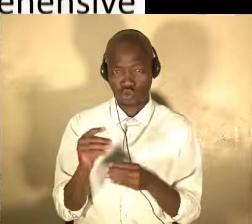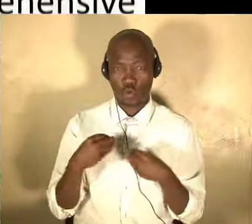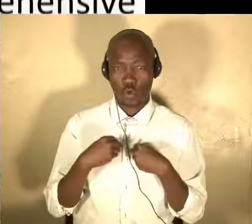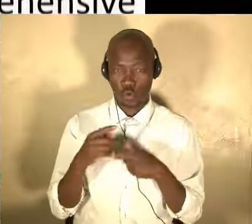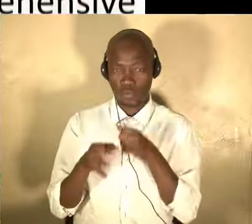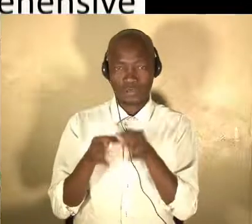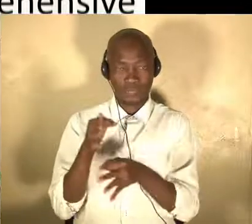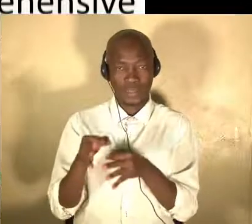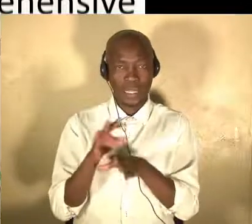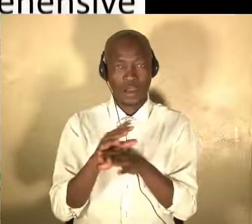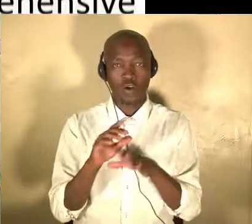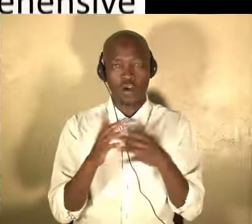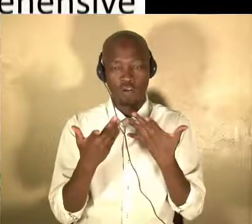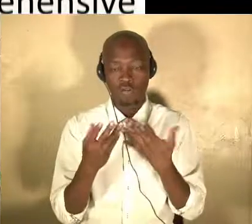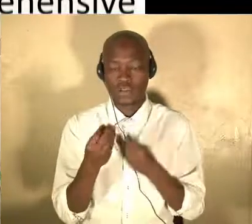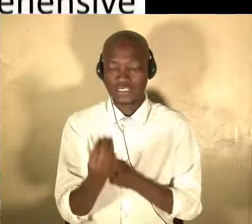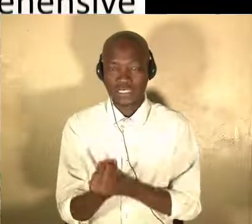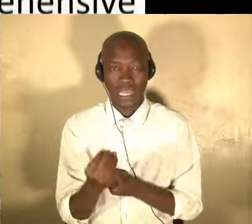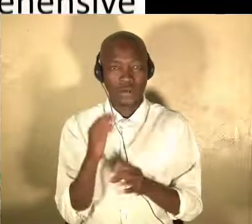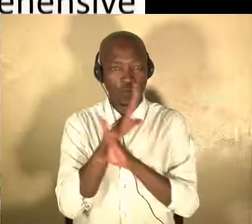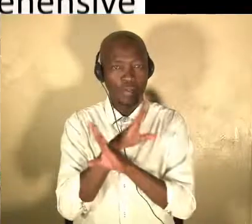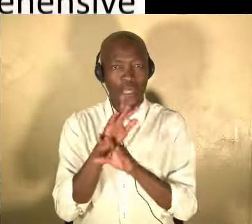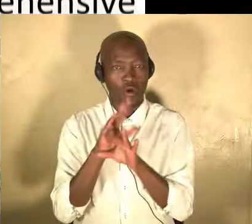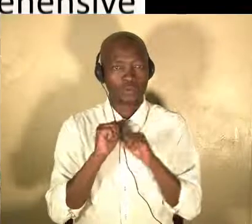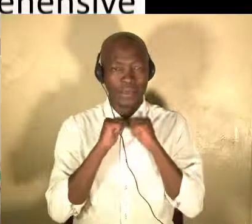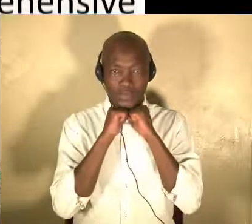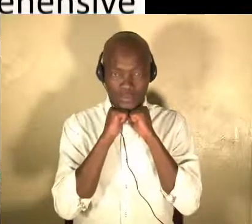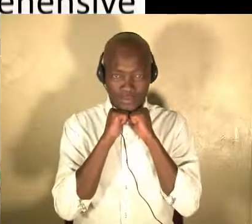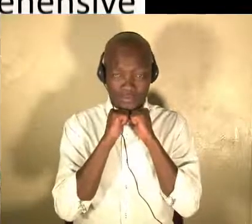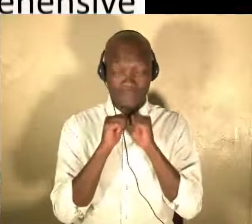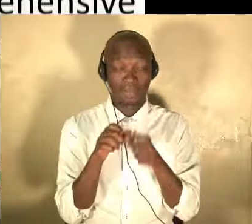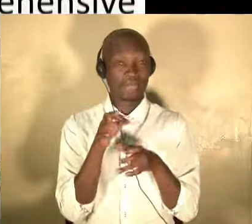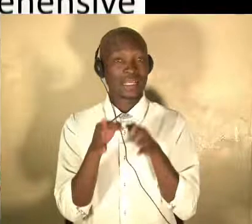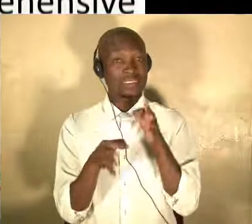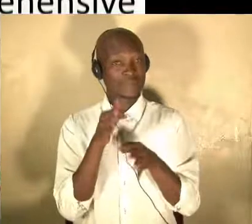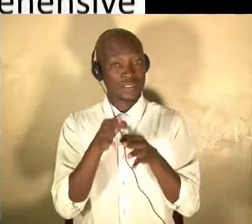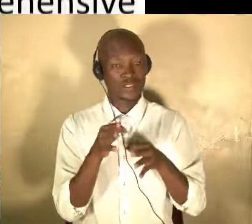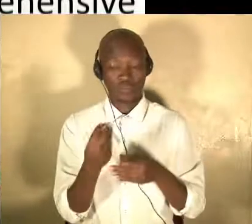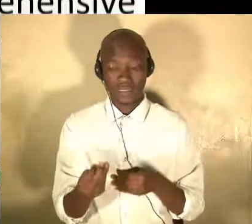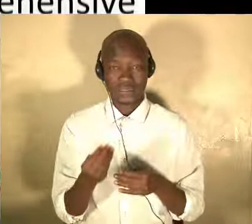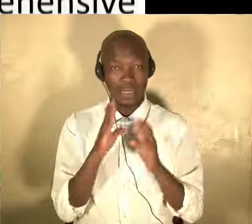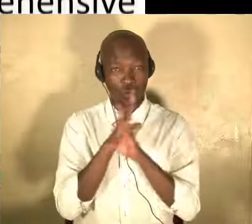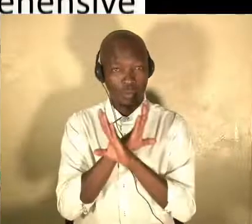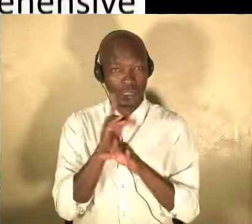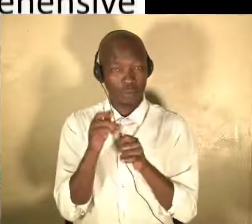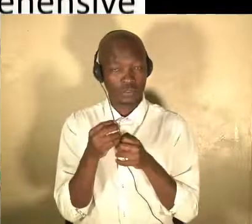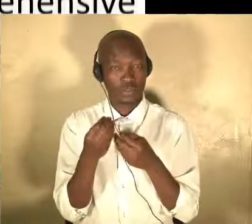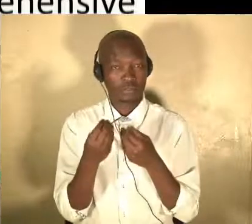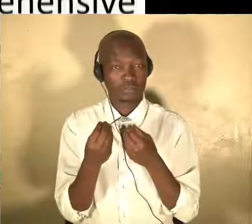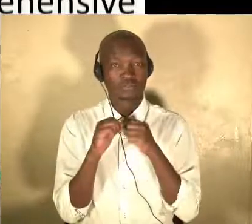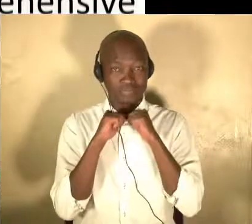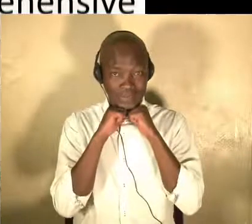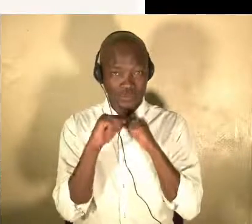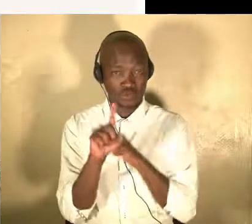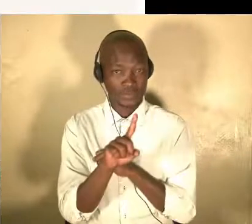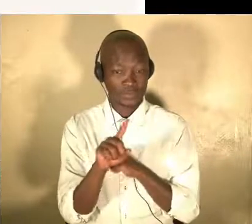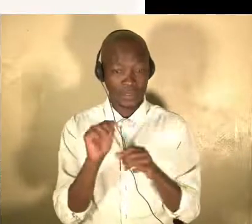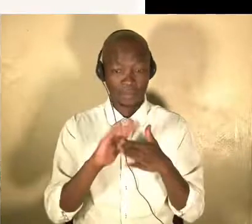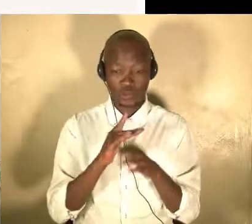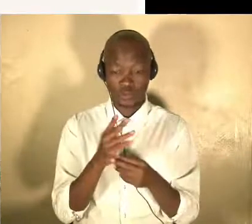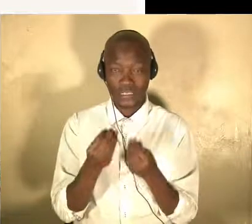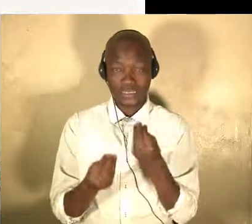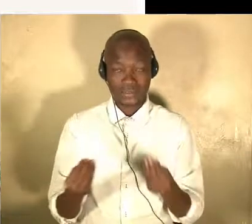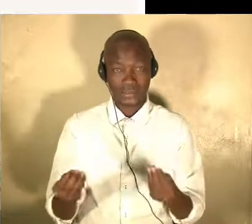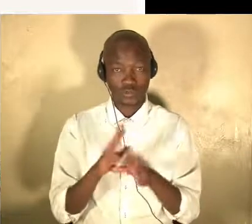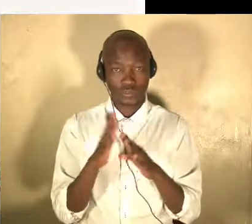orphan. And the definition of an orphan will be applicable in the sense because the Children's Act is